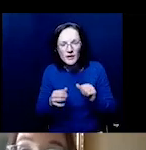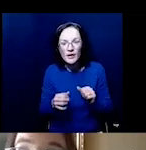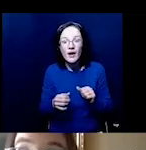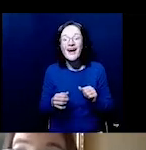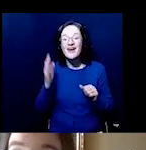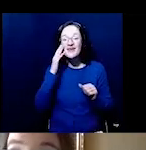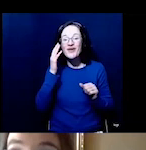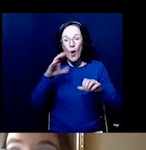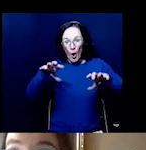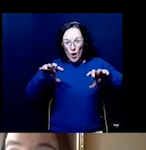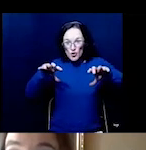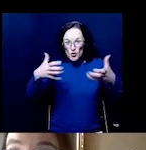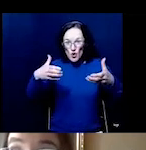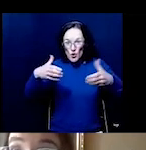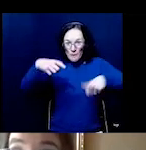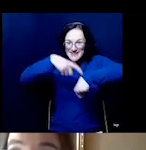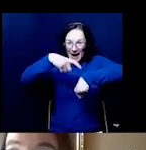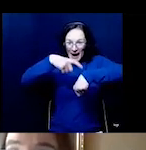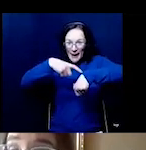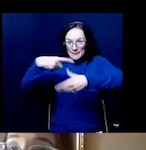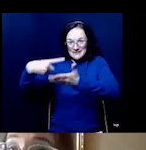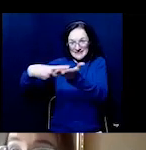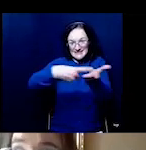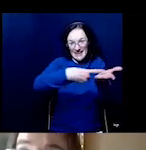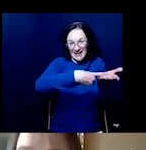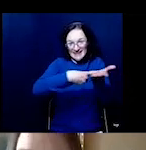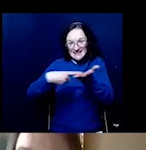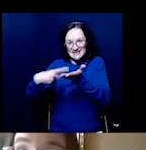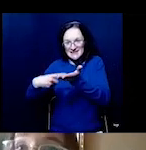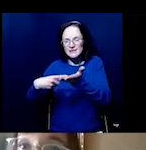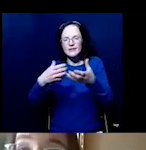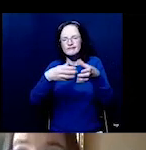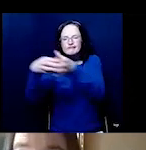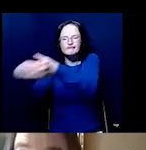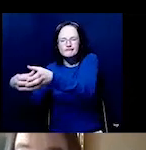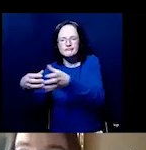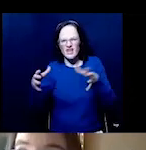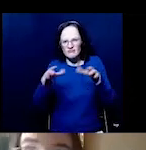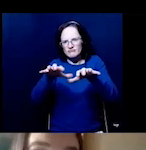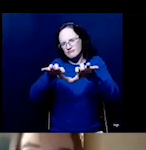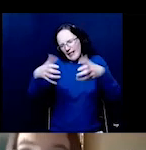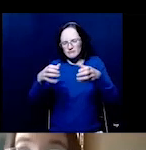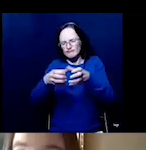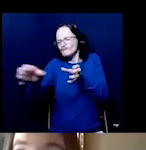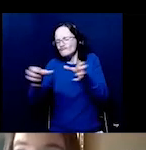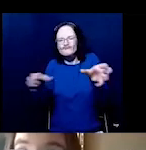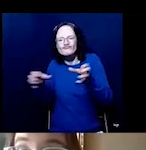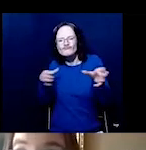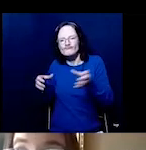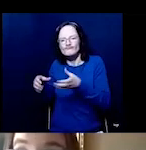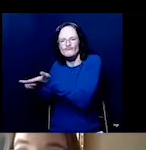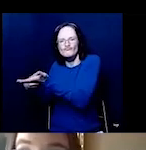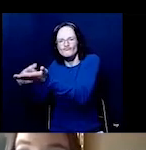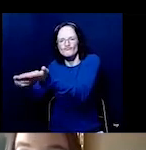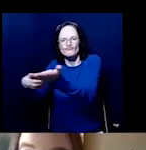Yes, people who have ADHD, ADD, people who can't hear as well as others, this is a big problem.